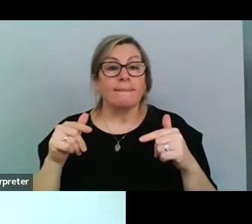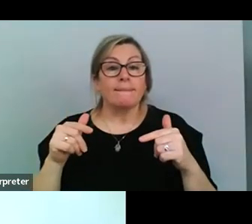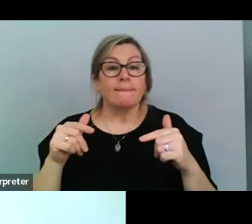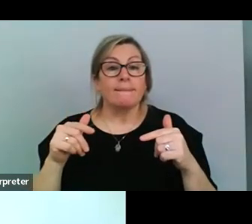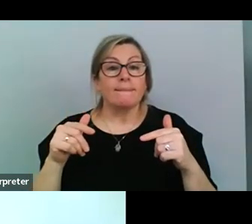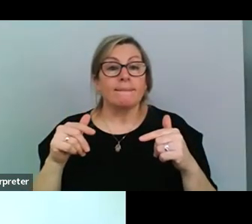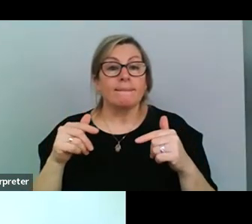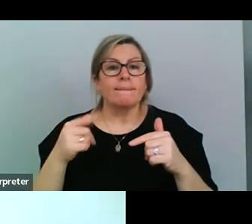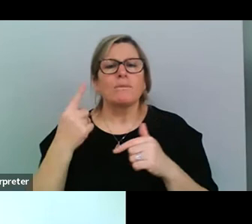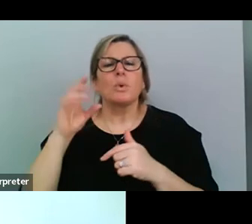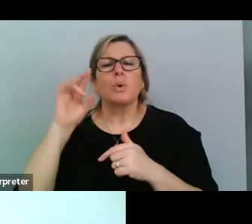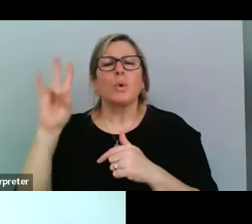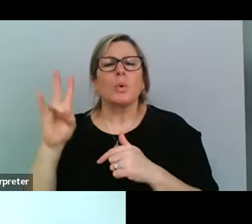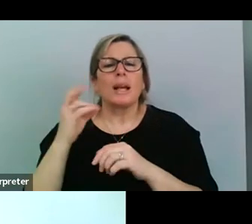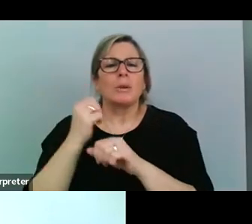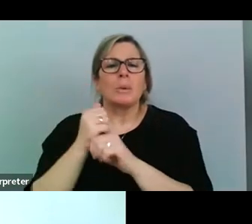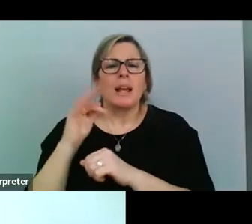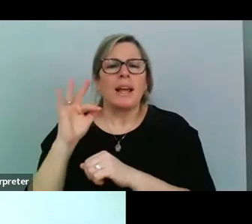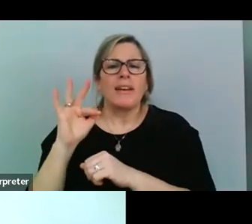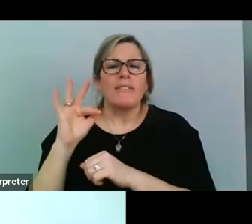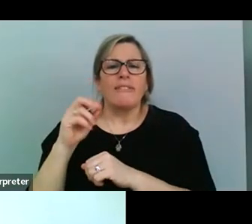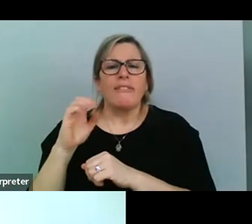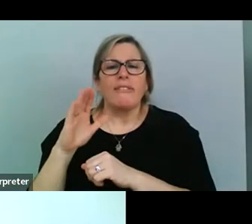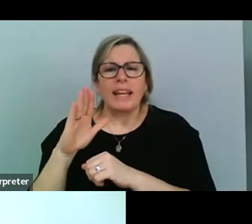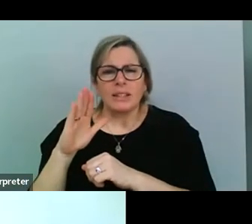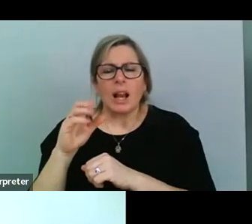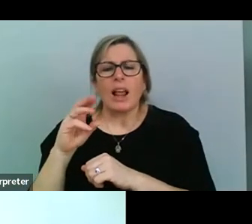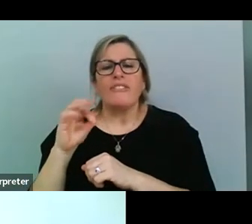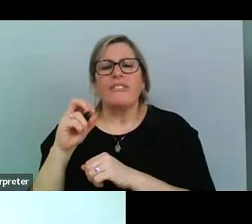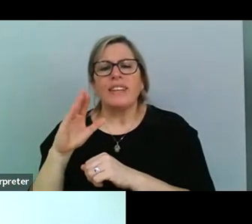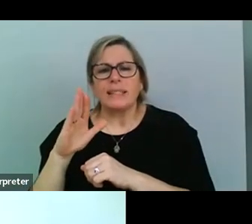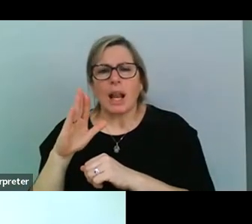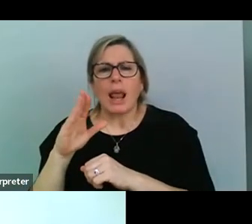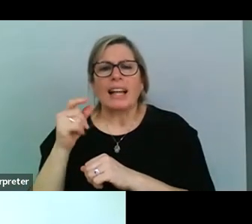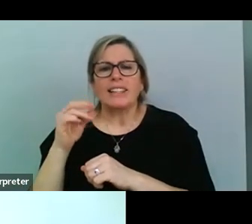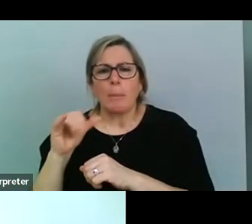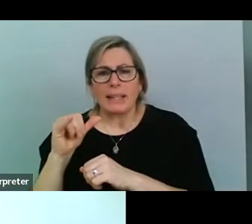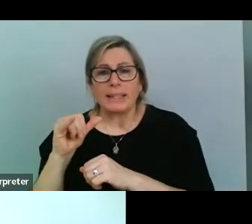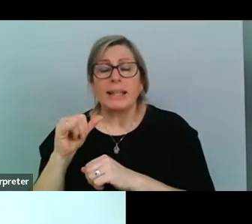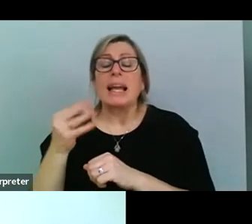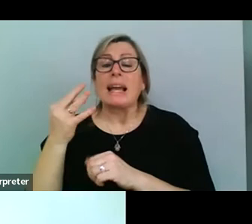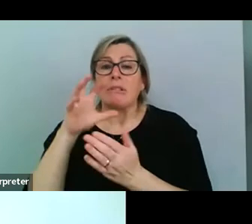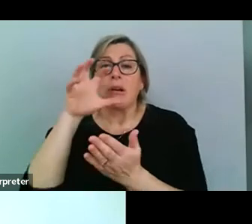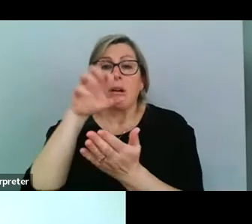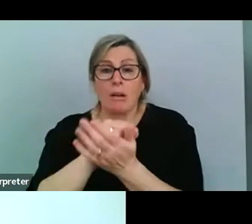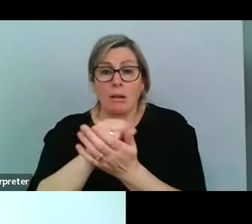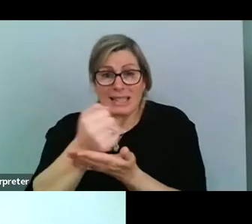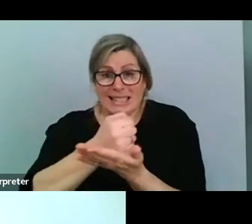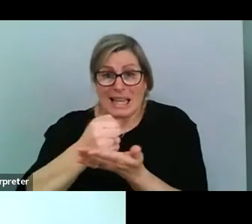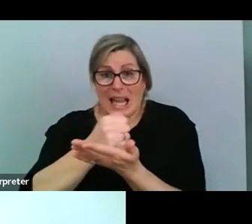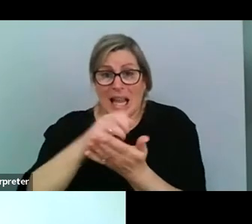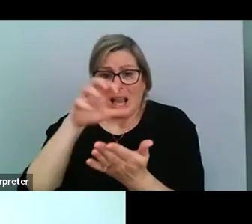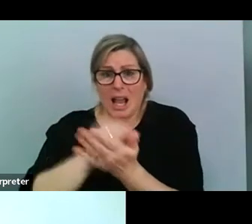So there's a question here about fetal anomalies. So are parents who receive a diagnosis of a fetal anomaly